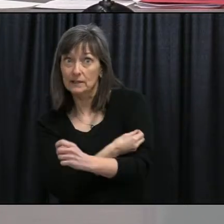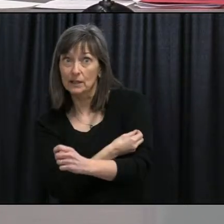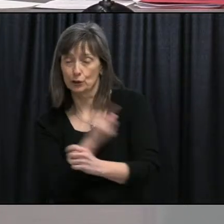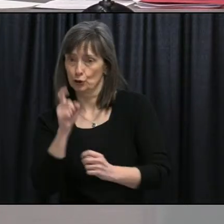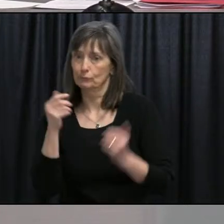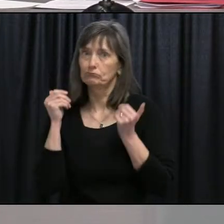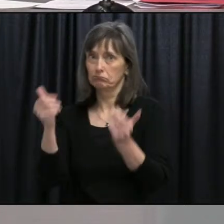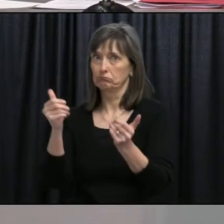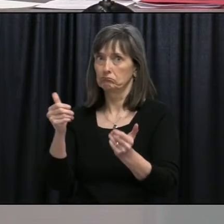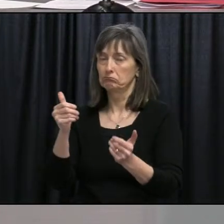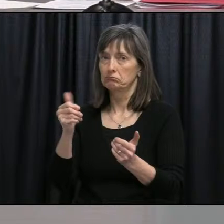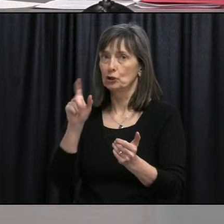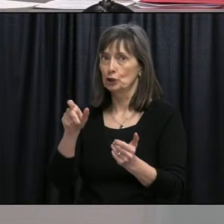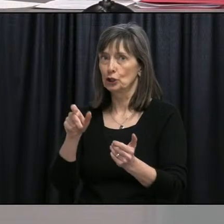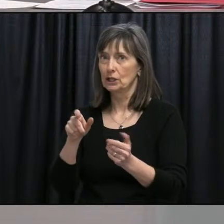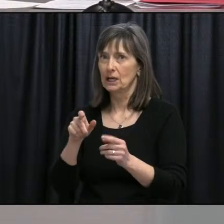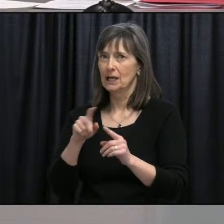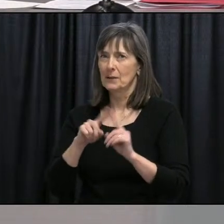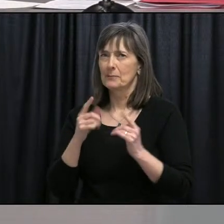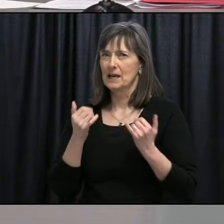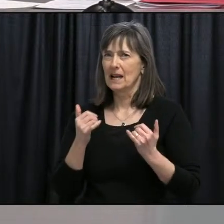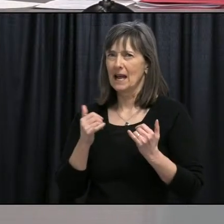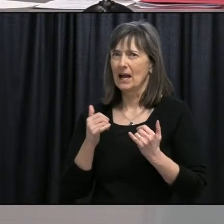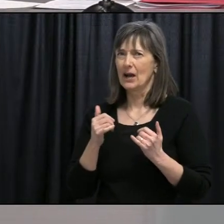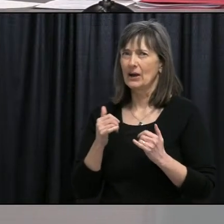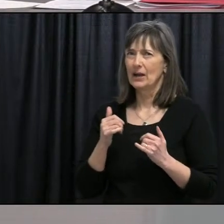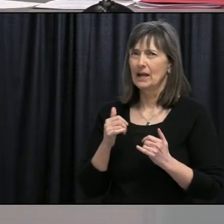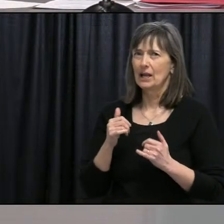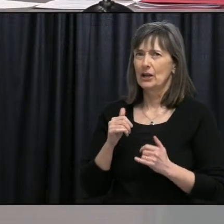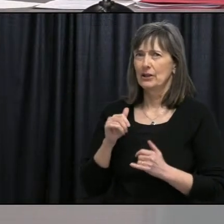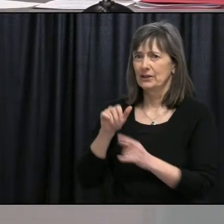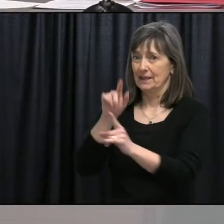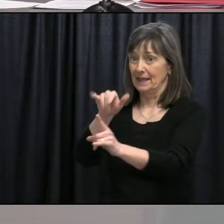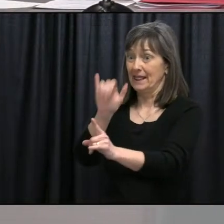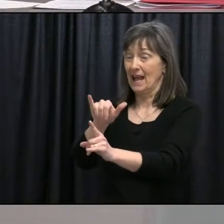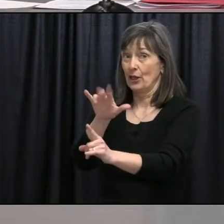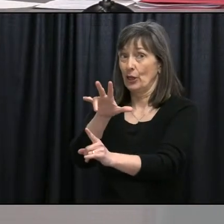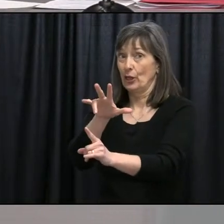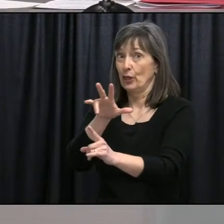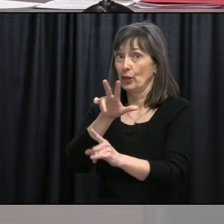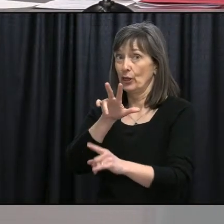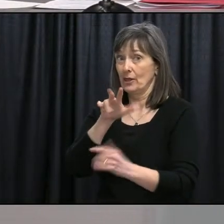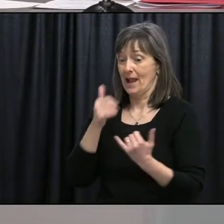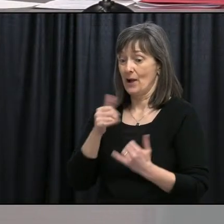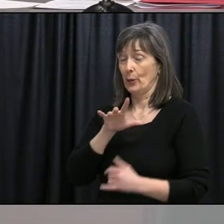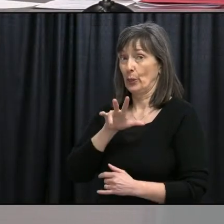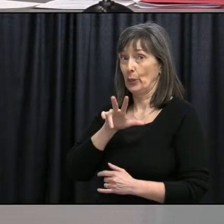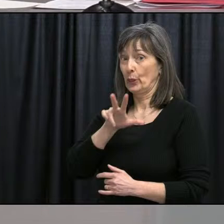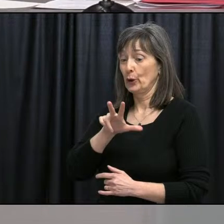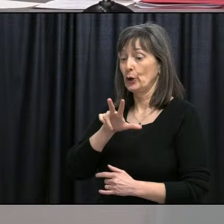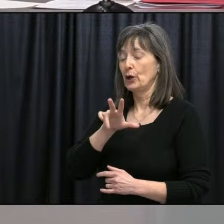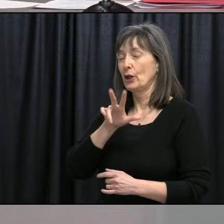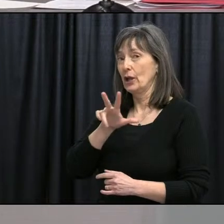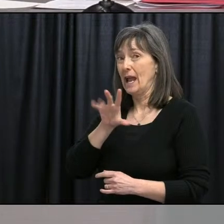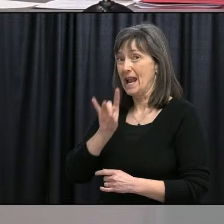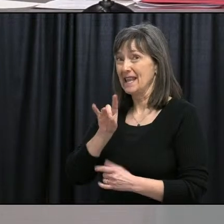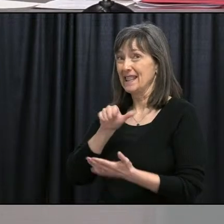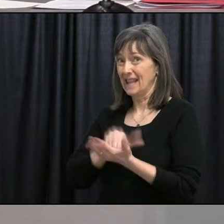number is 380,000. I hope you're right, but according to the government website, if new doses